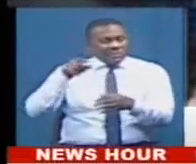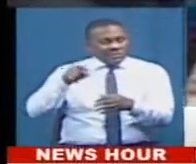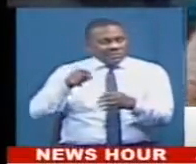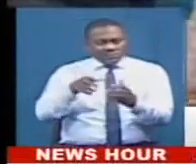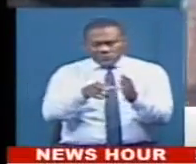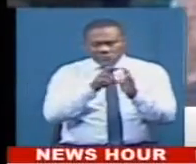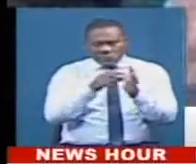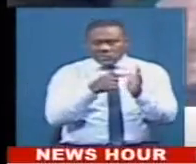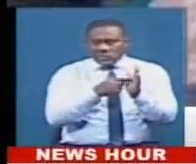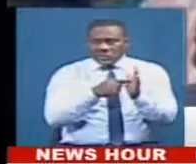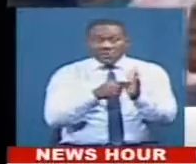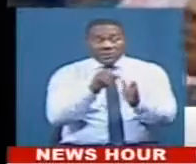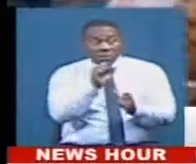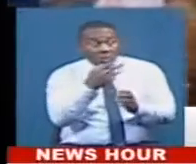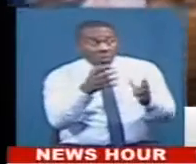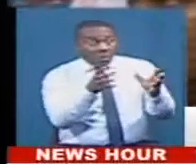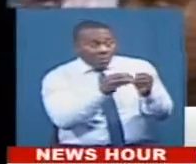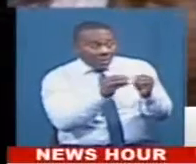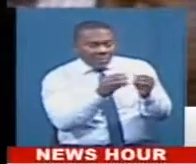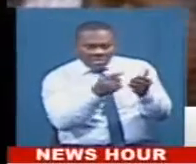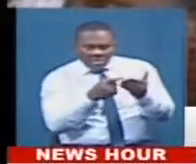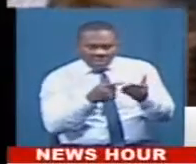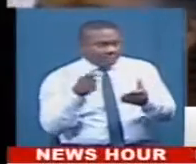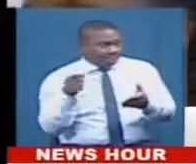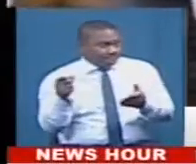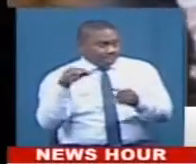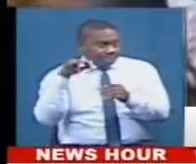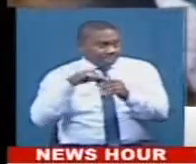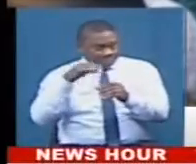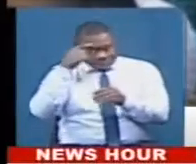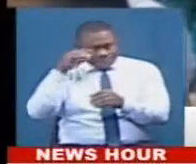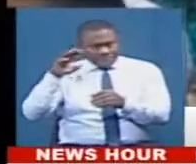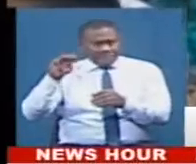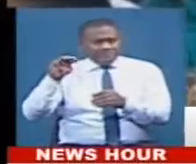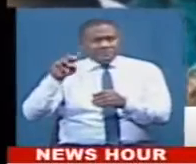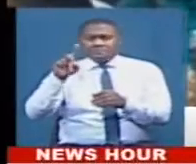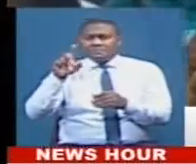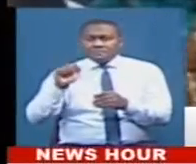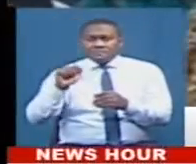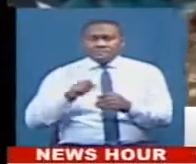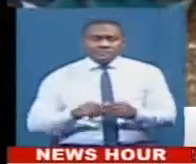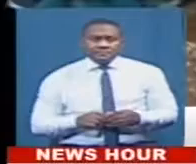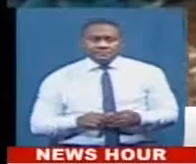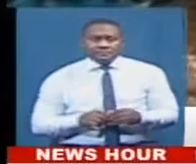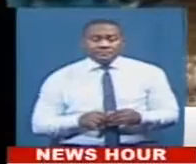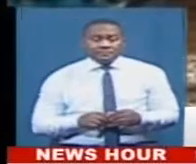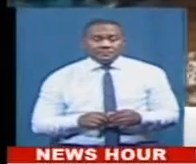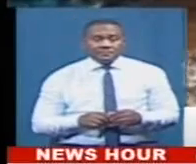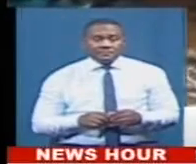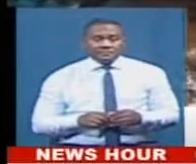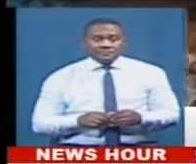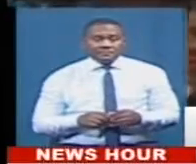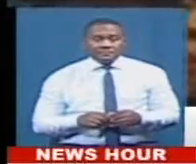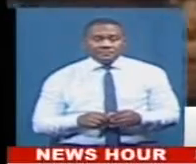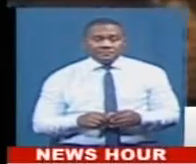reviews and stakeholders' consultations towards the elections. The ministry has commenced